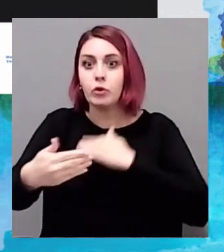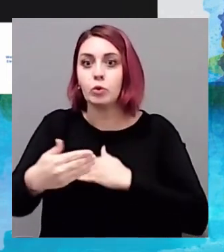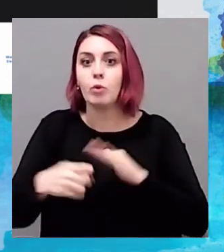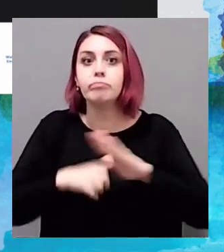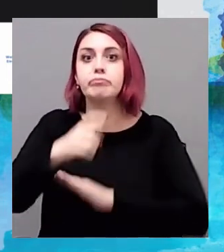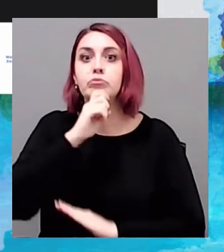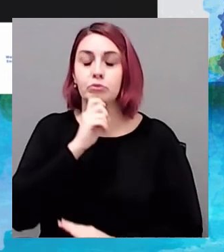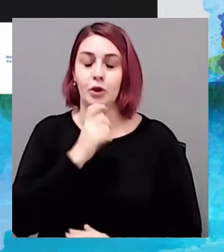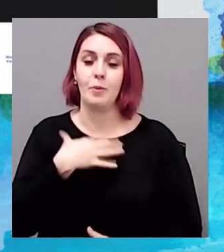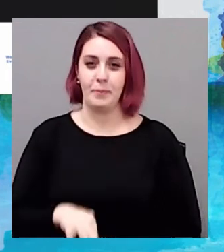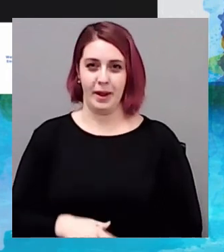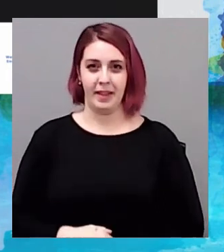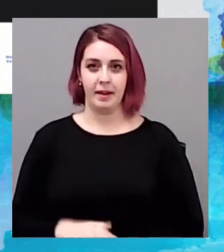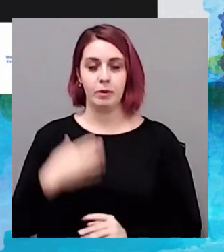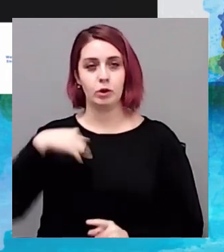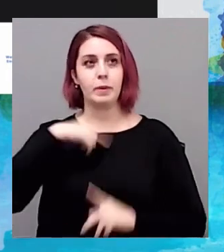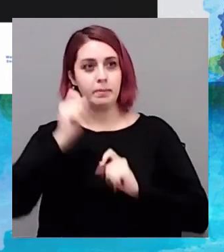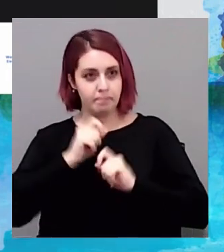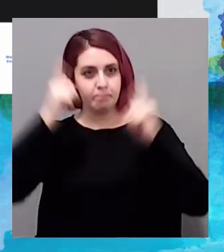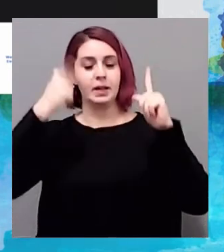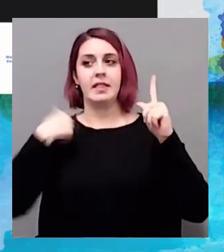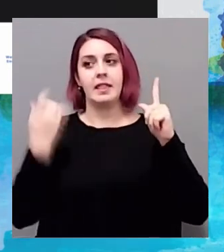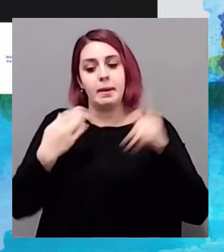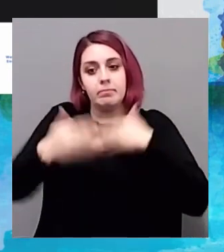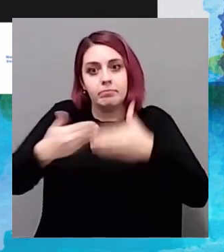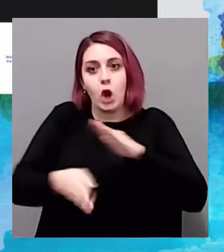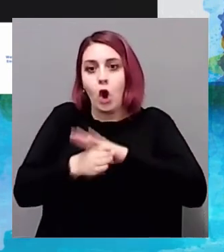How can you move forward? How can you